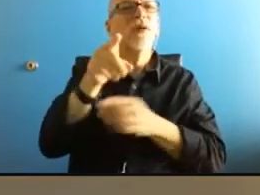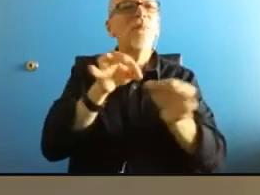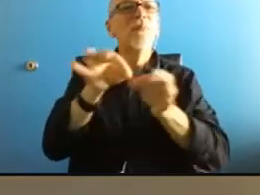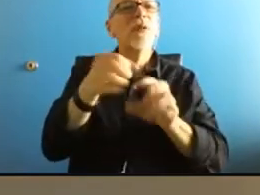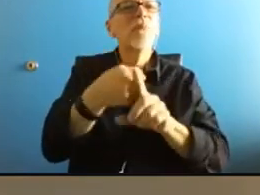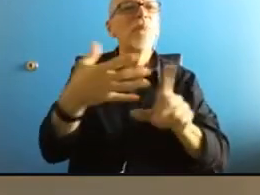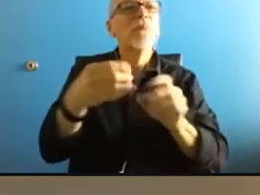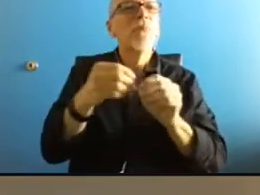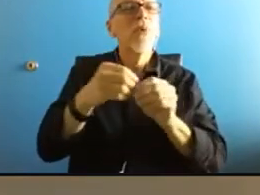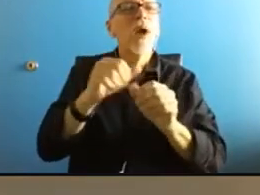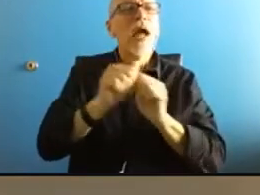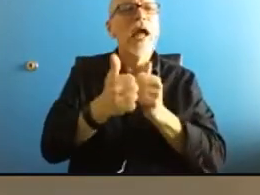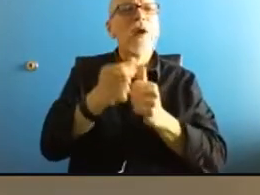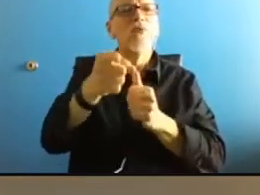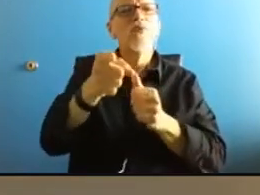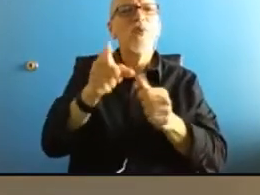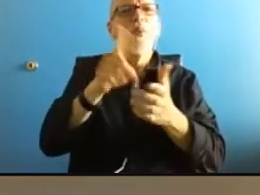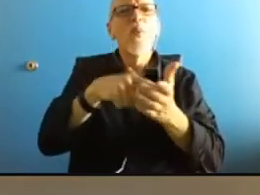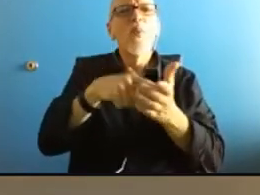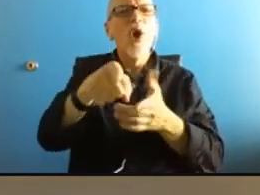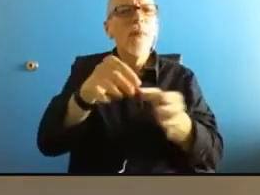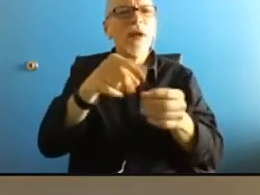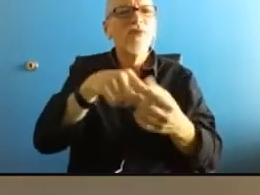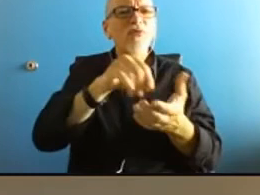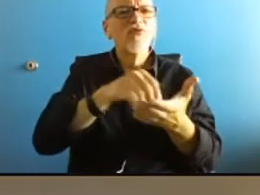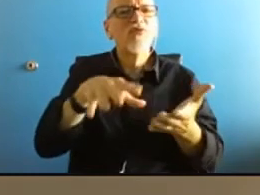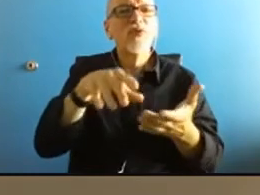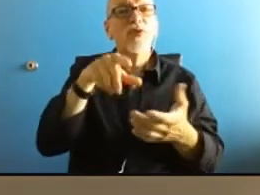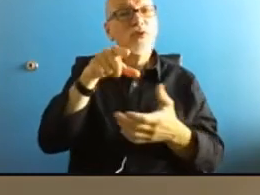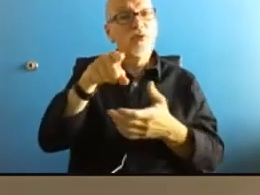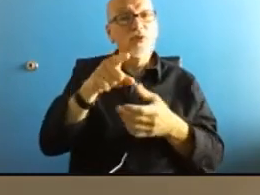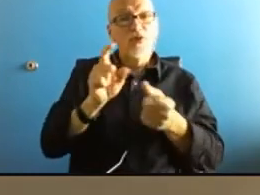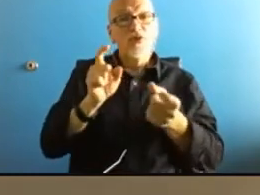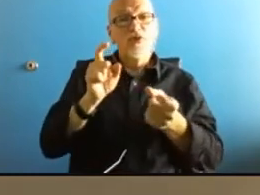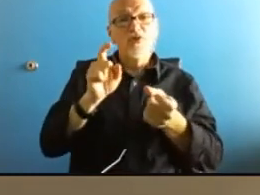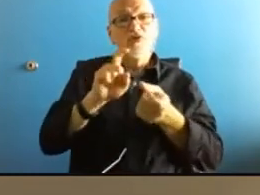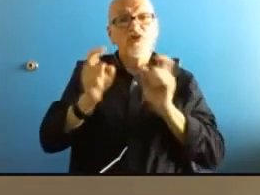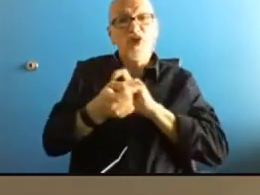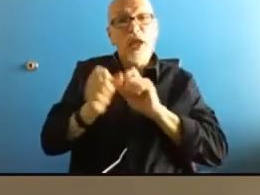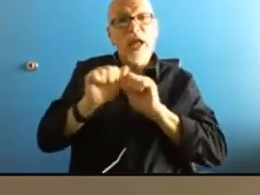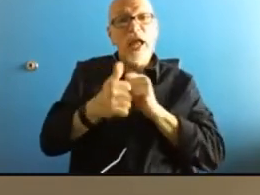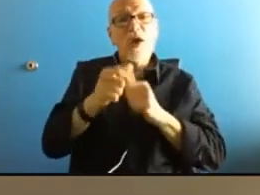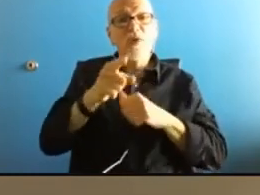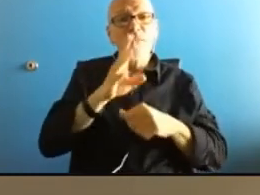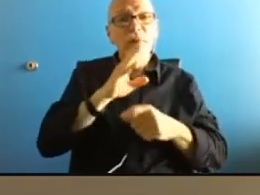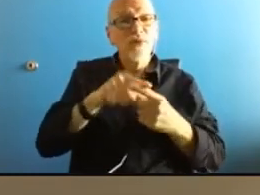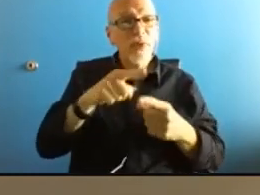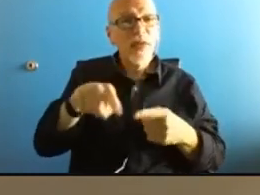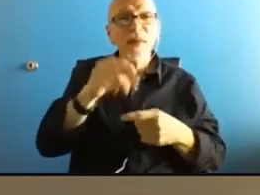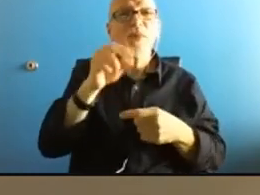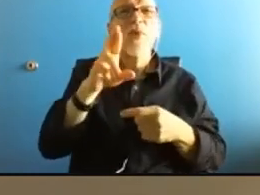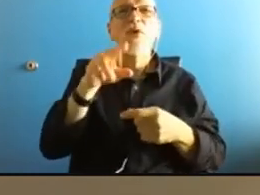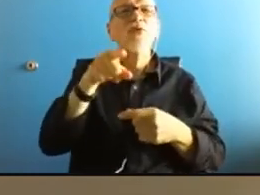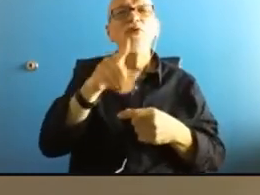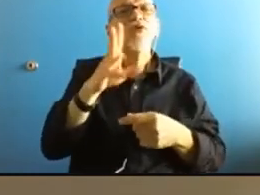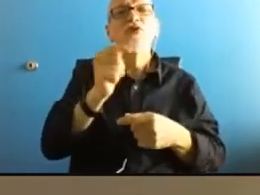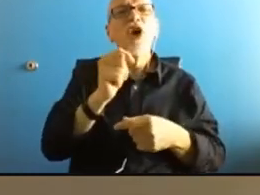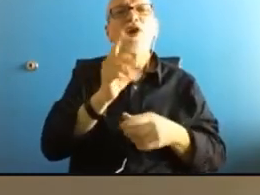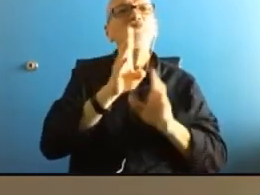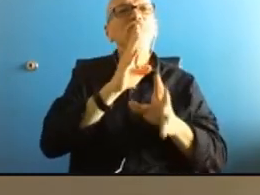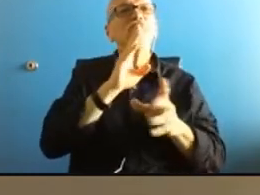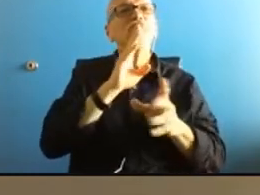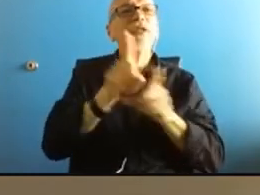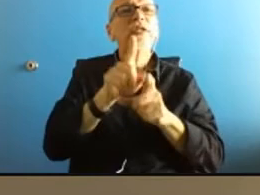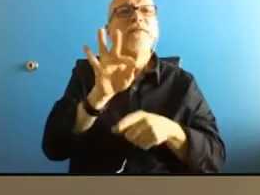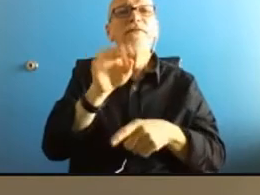you are explaining this to students? Are you changing the way that you are speaking to them, or are you speaking to them as if you